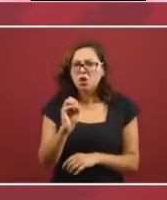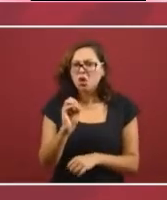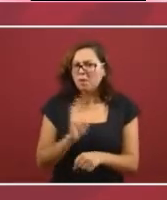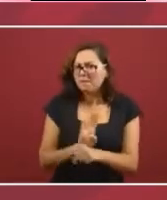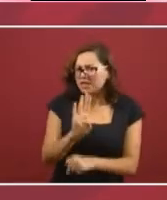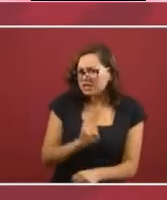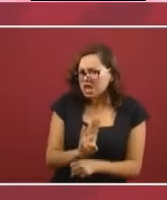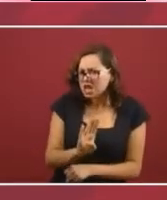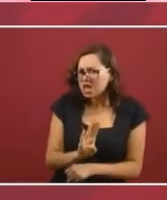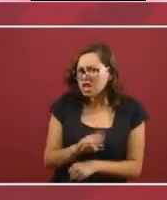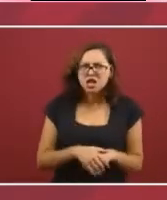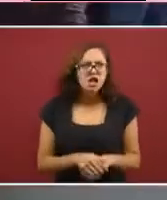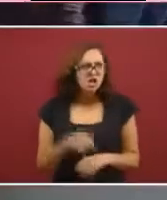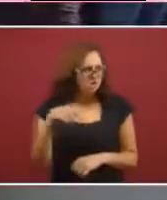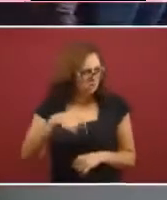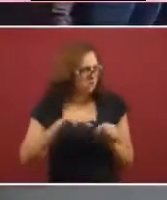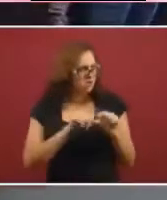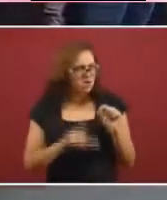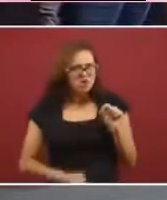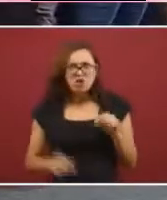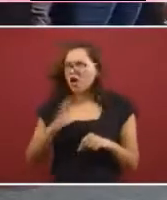or pro Brazil?